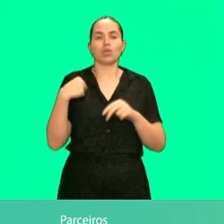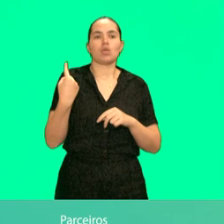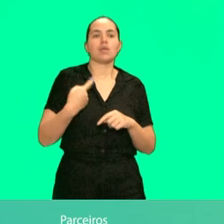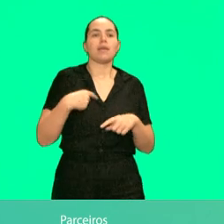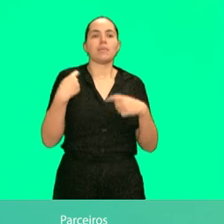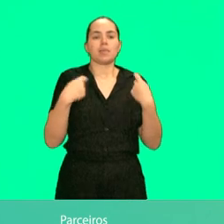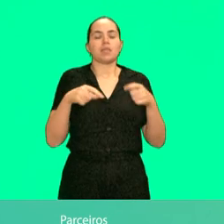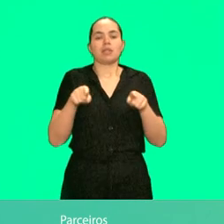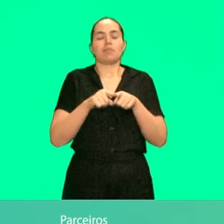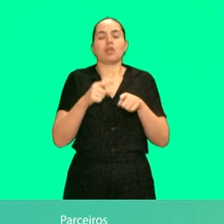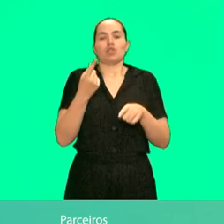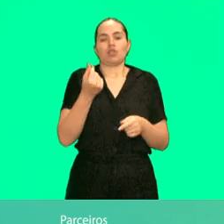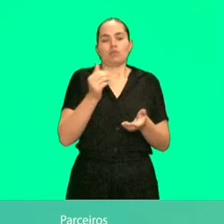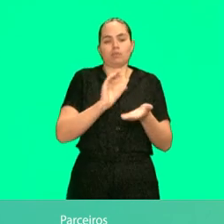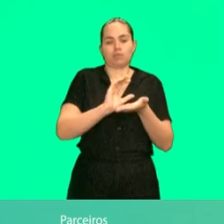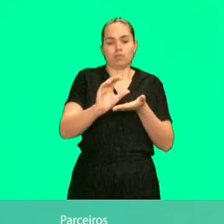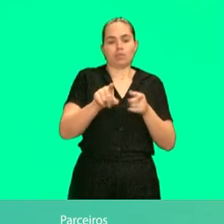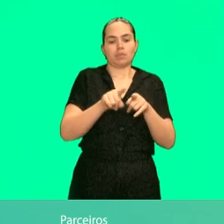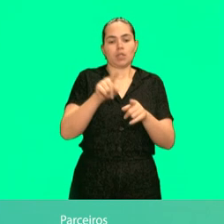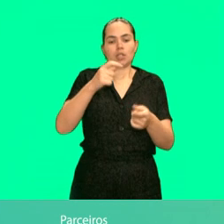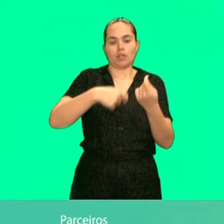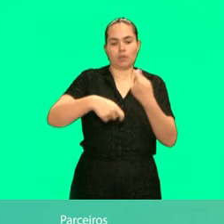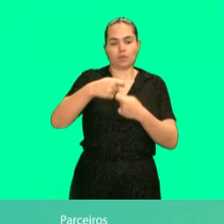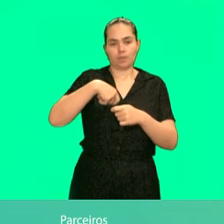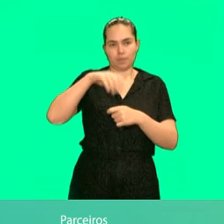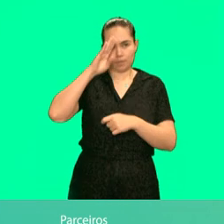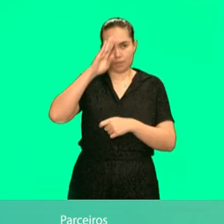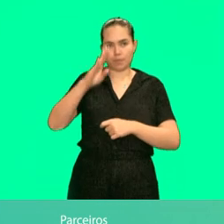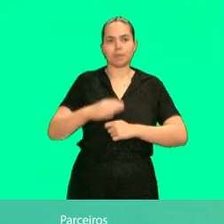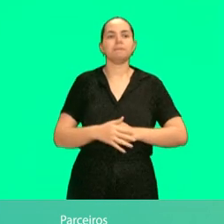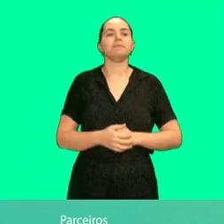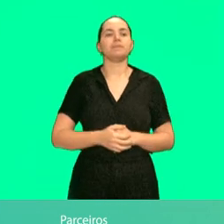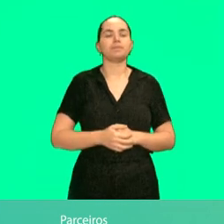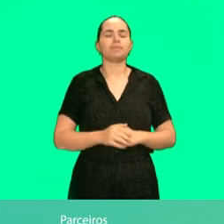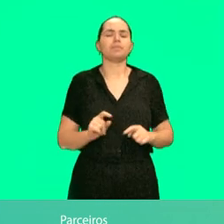We also need investments and economy.